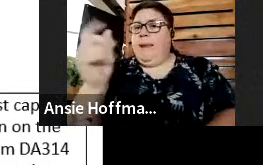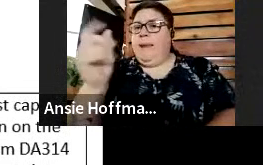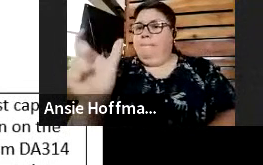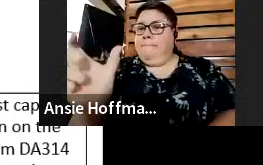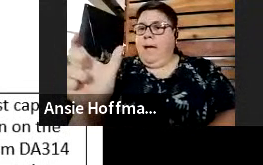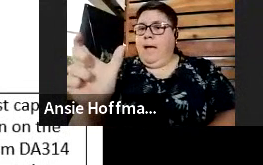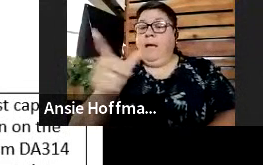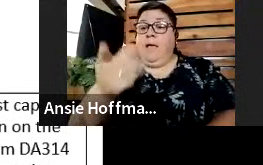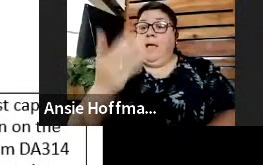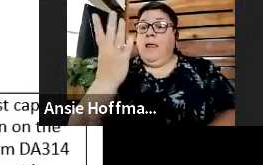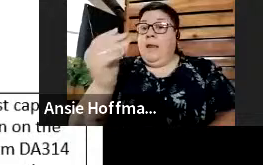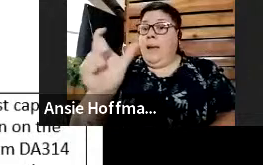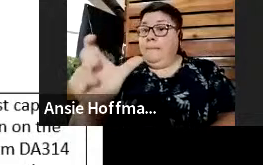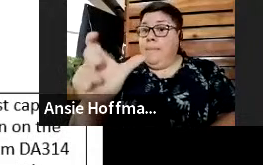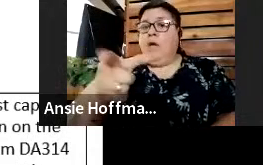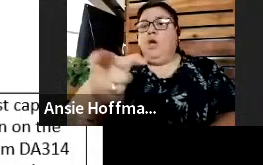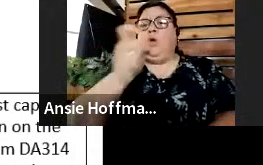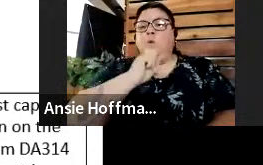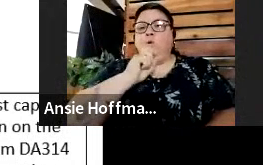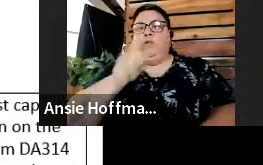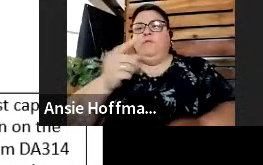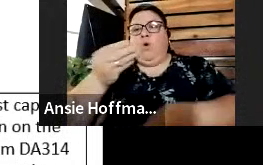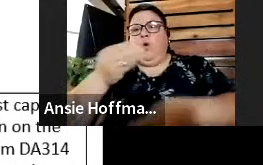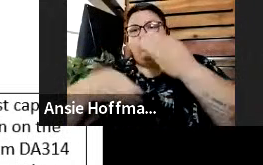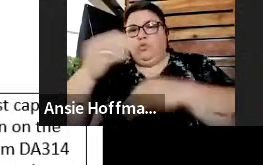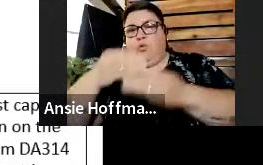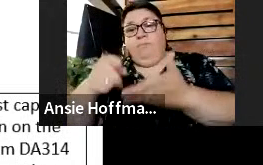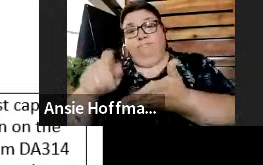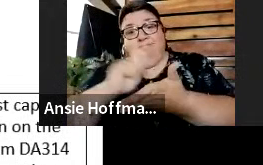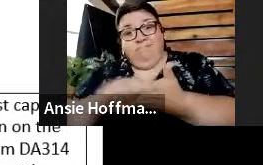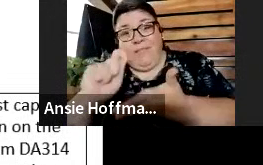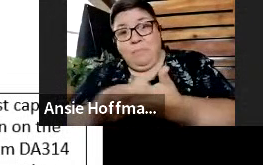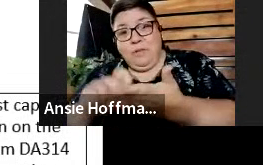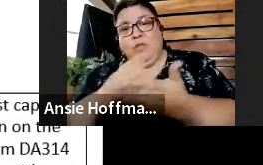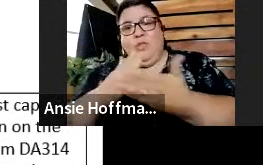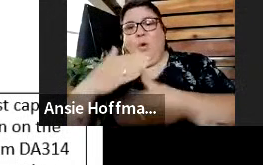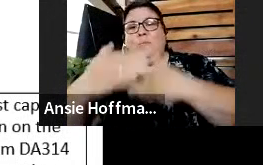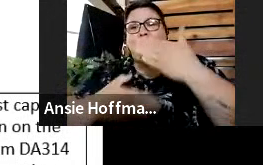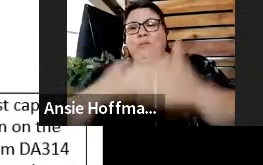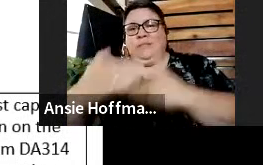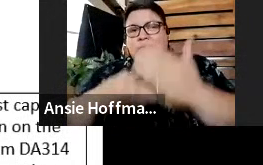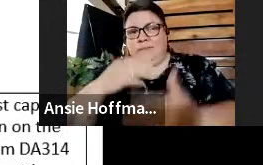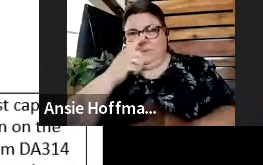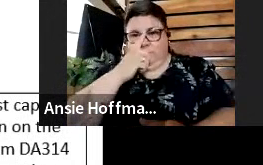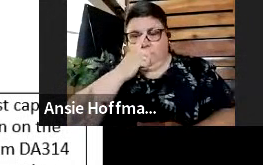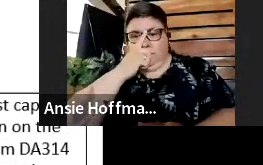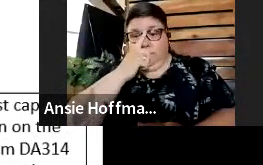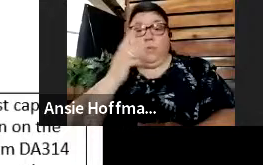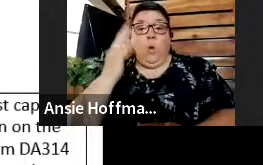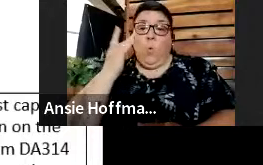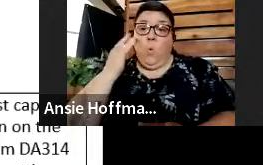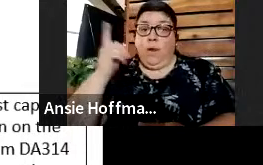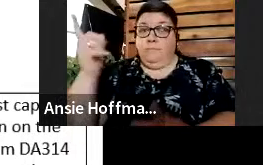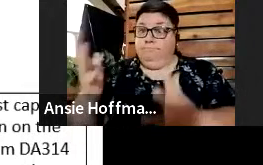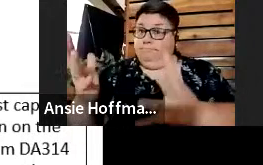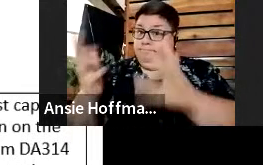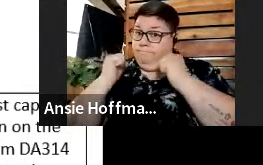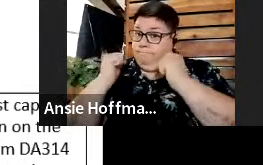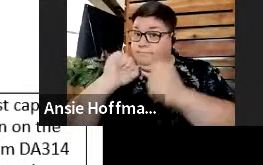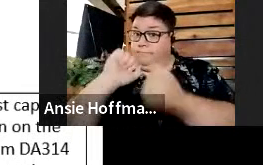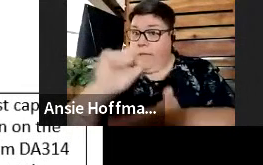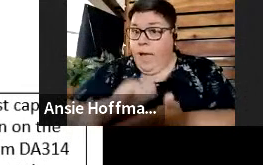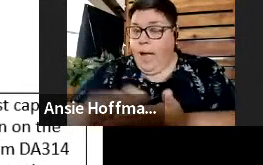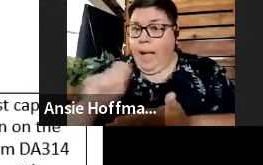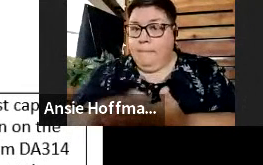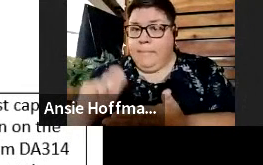number that you will use to track your application throughout the process. Once they have captured the application, they will